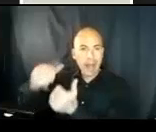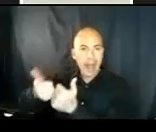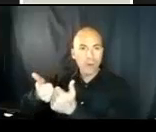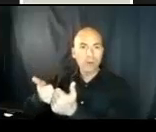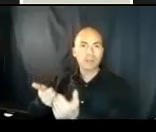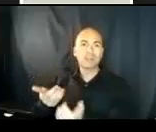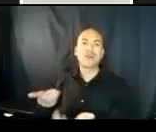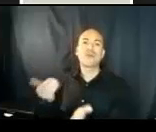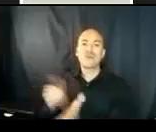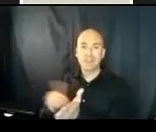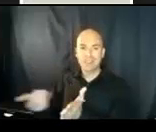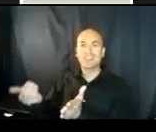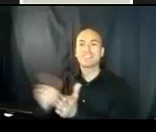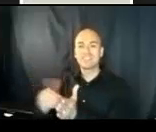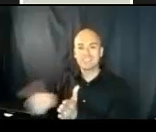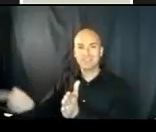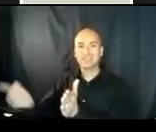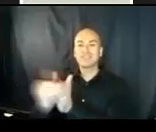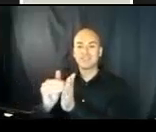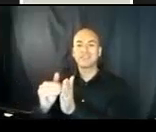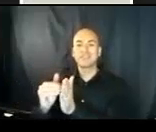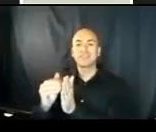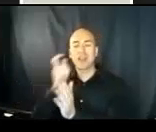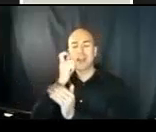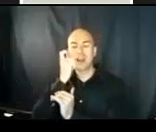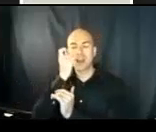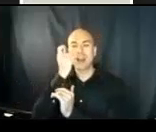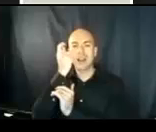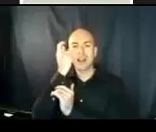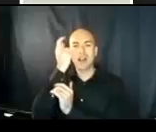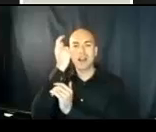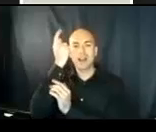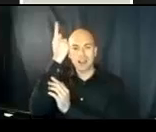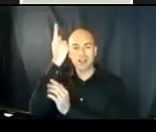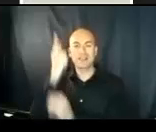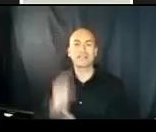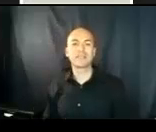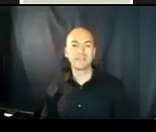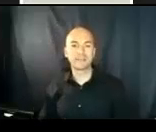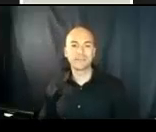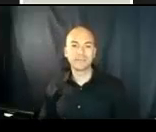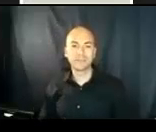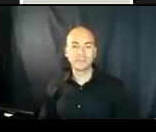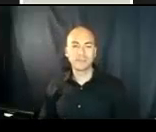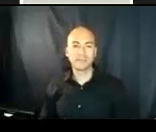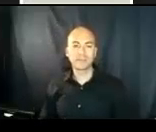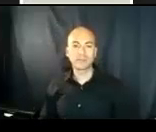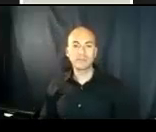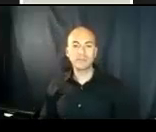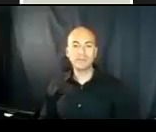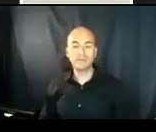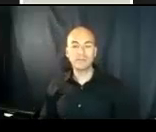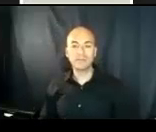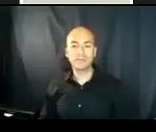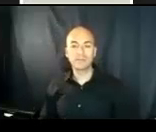reinforcing. It's all about repeating the learning that is happening. And so I want to talk about a couple of things that